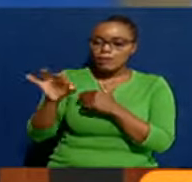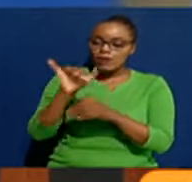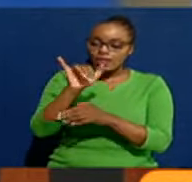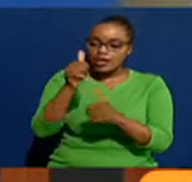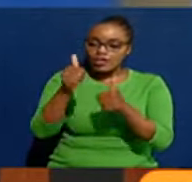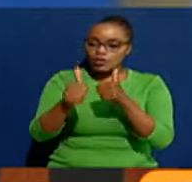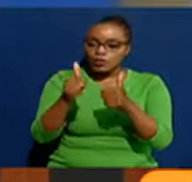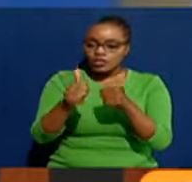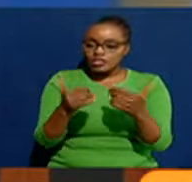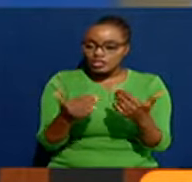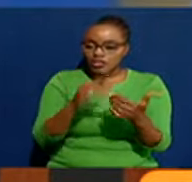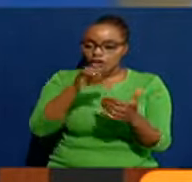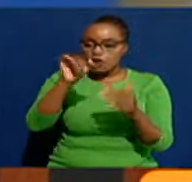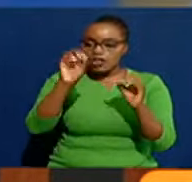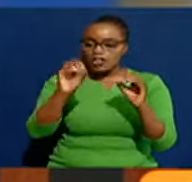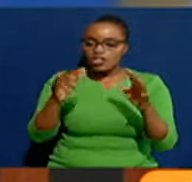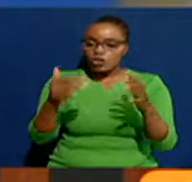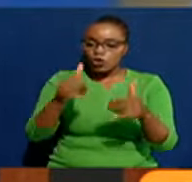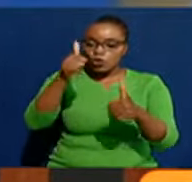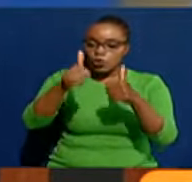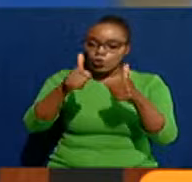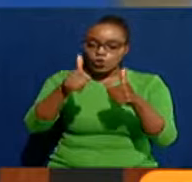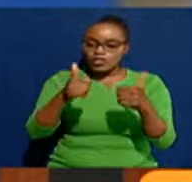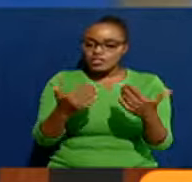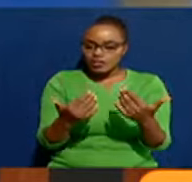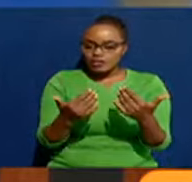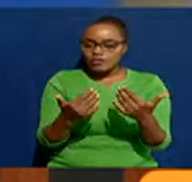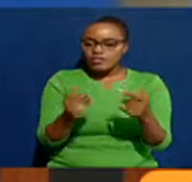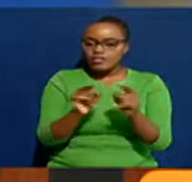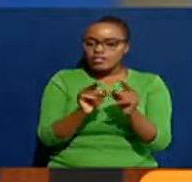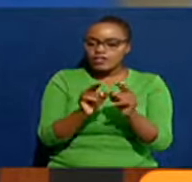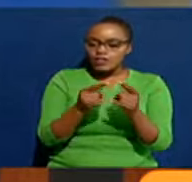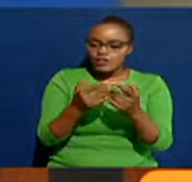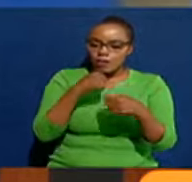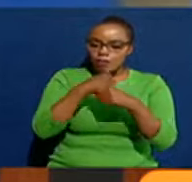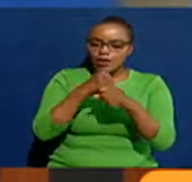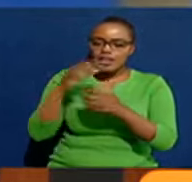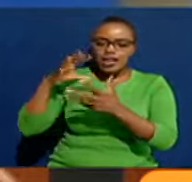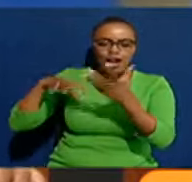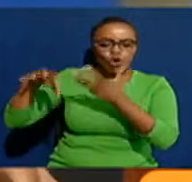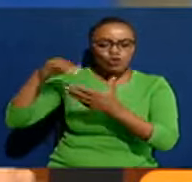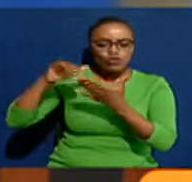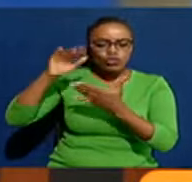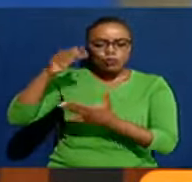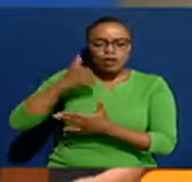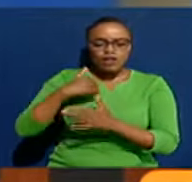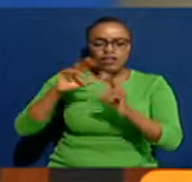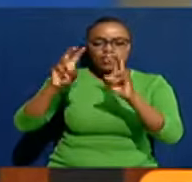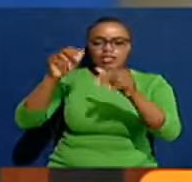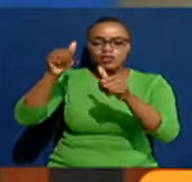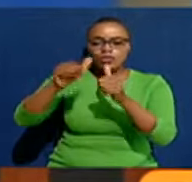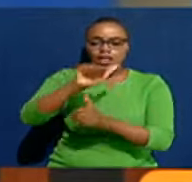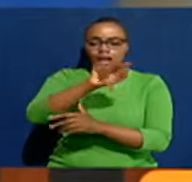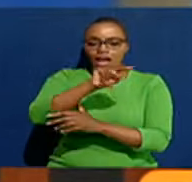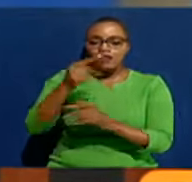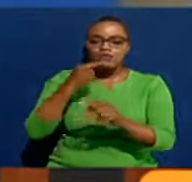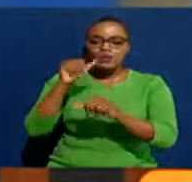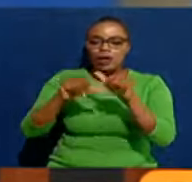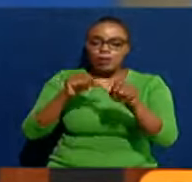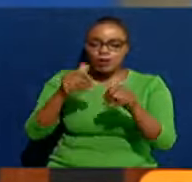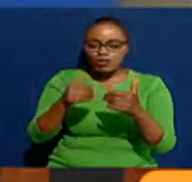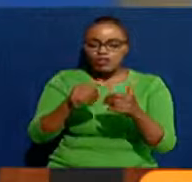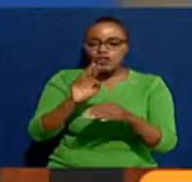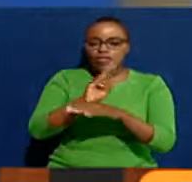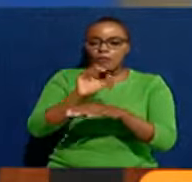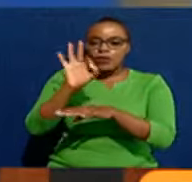which is not correct or that which is causing a little more confusion. The issue that Anne pointed about the Burkina